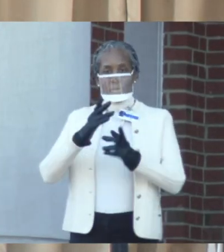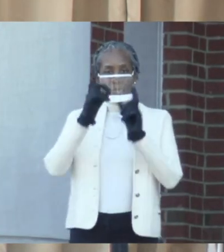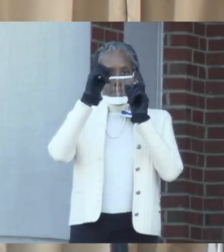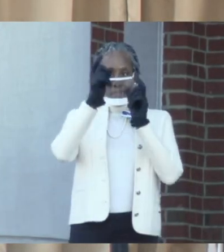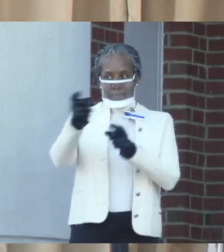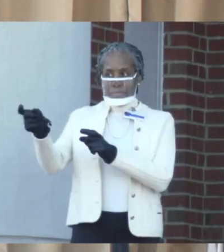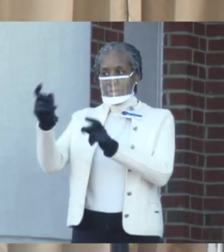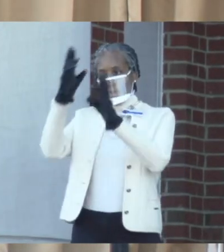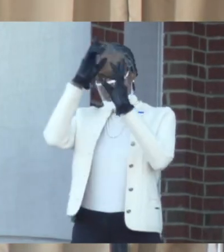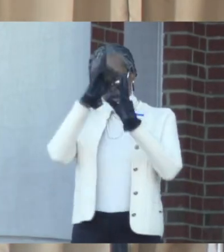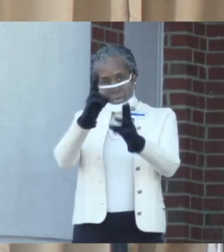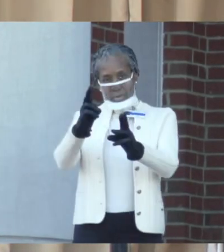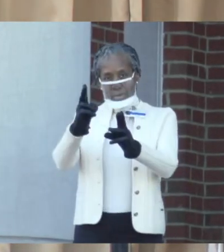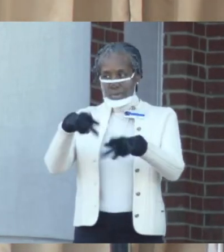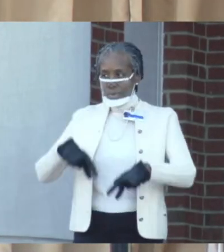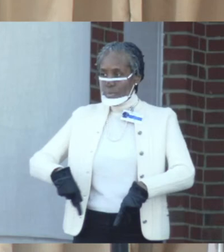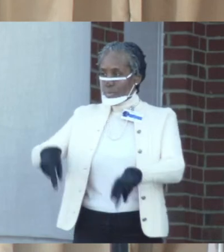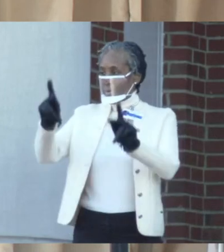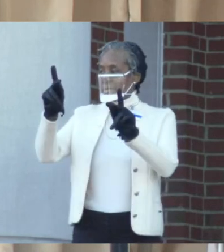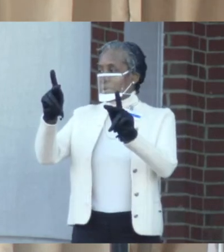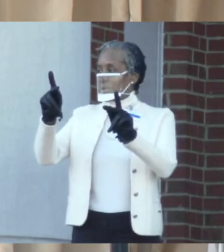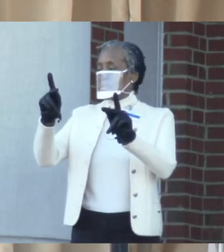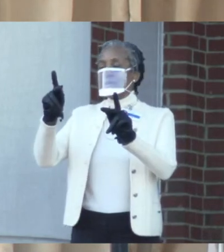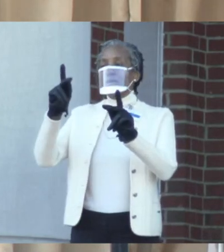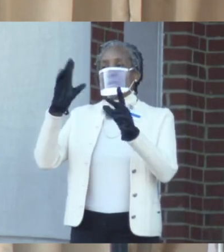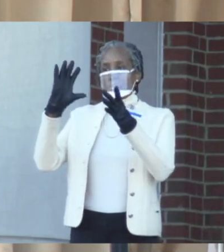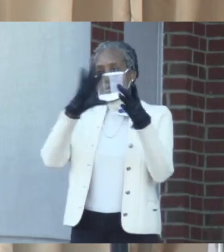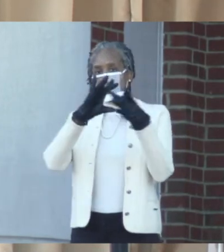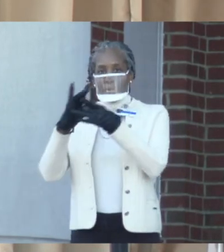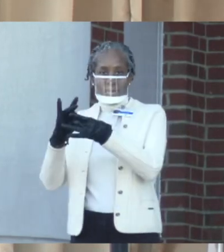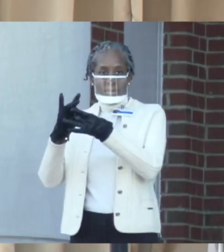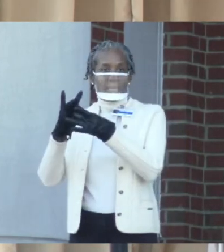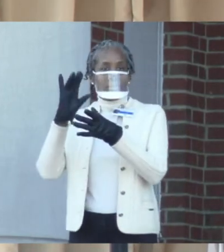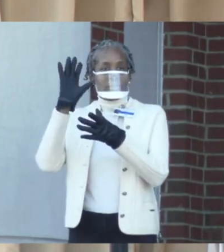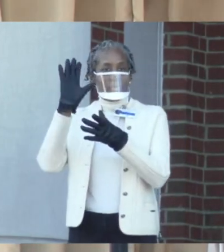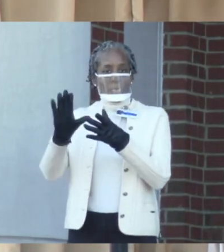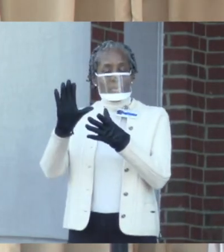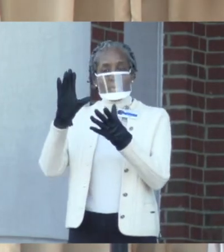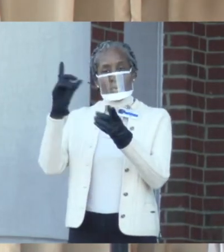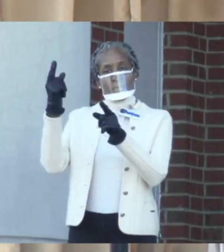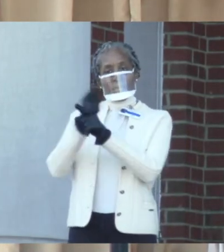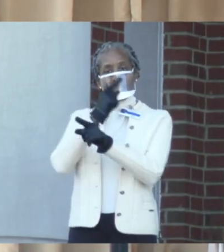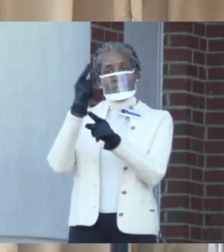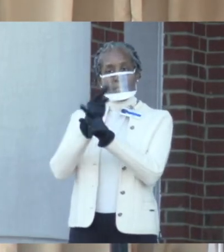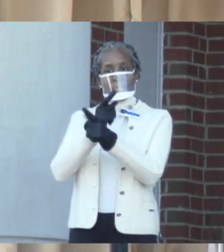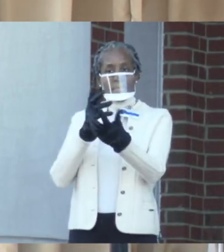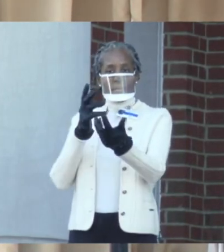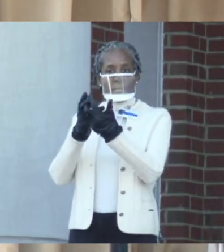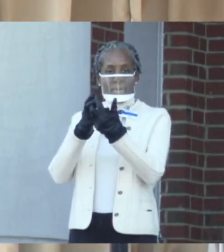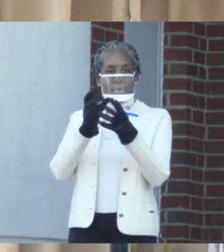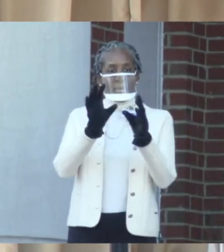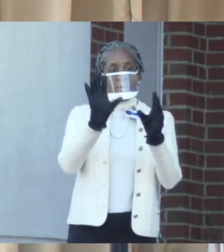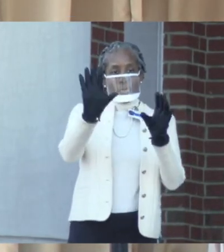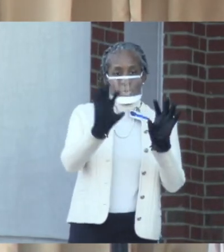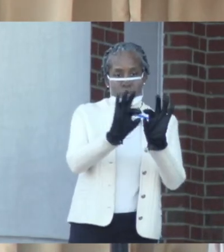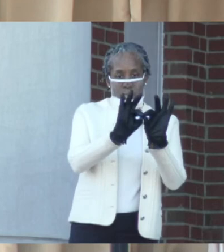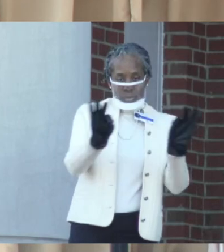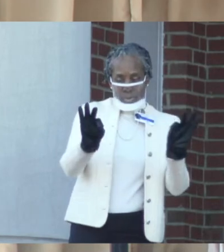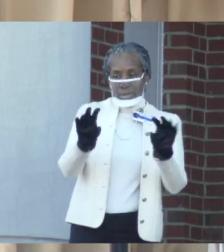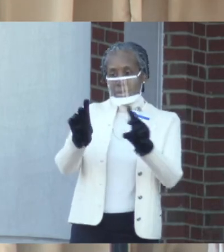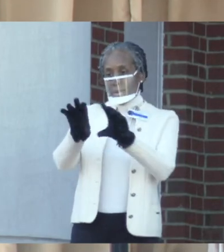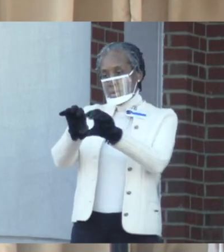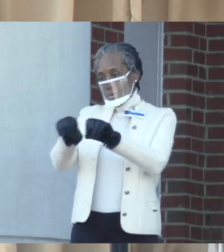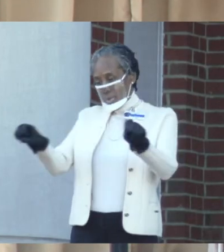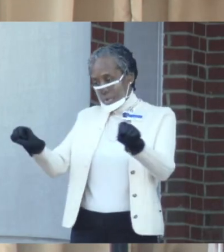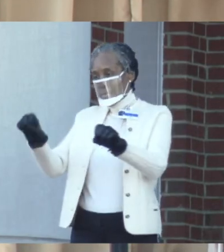with all the honors and privileges appertaining thereto the appropriate degree, diploma, or certificate upon you